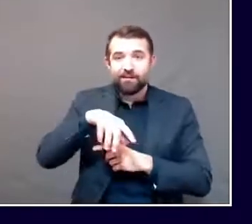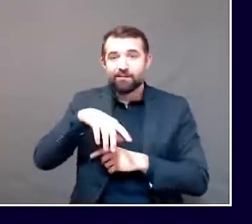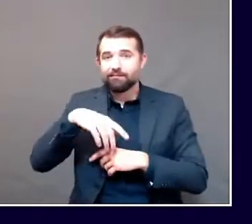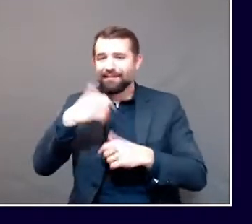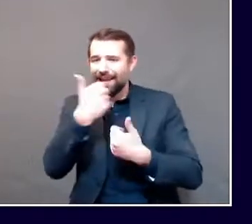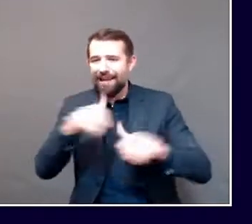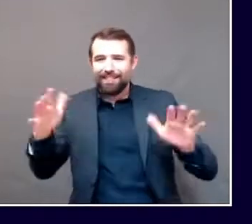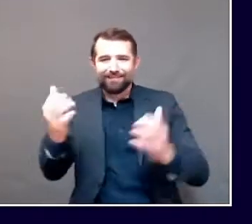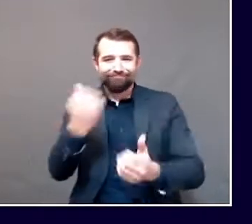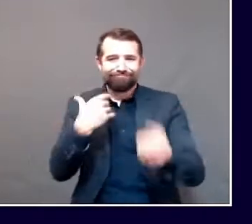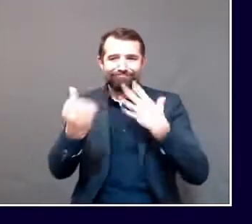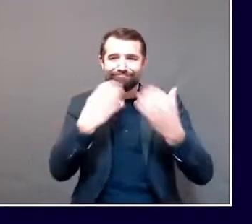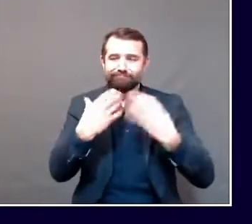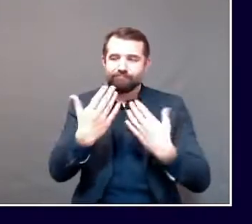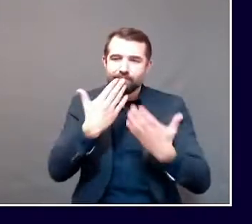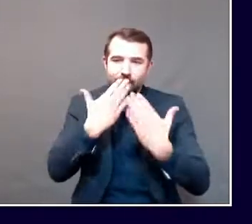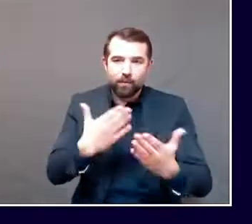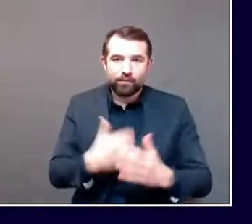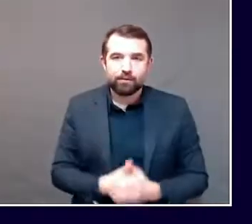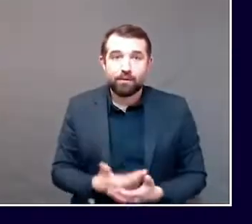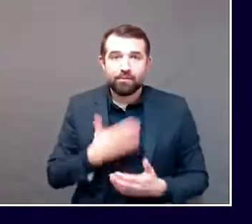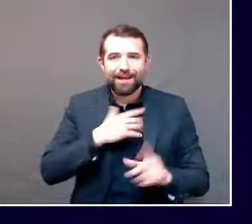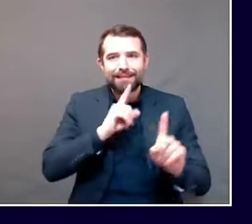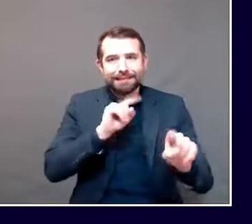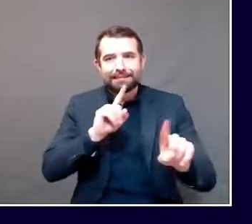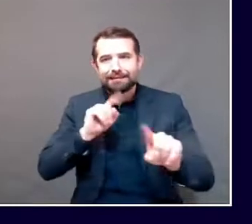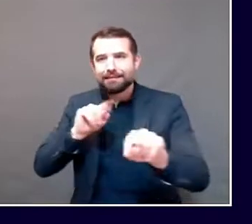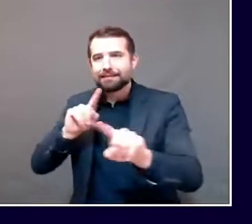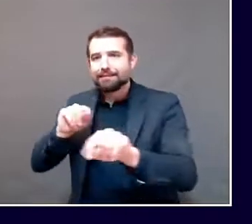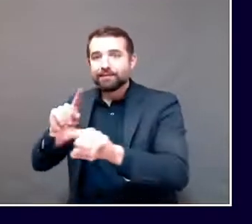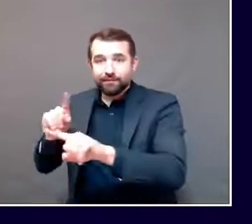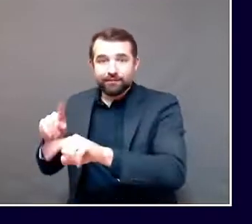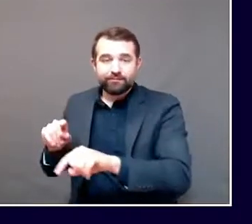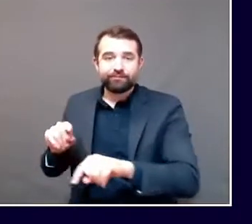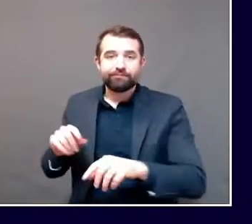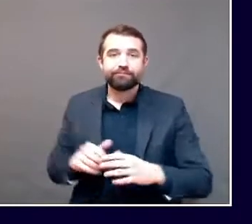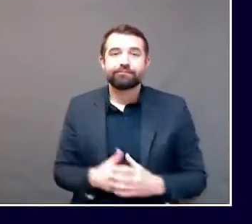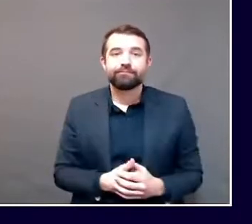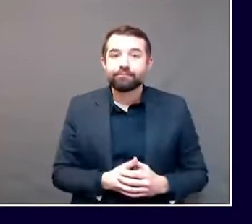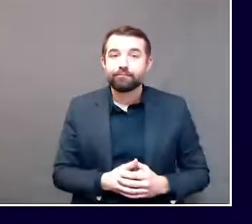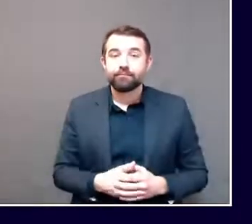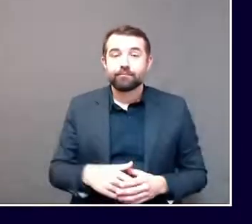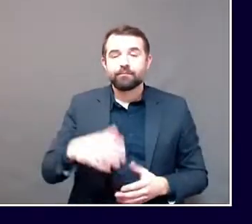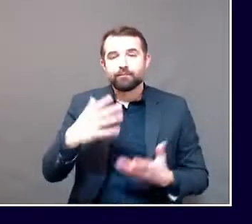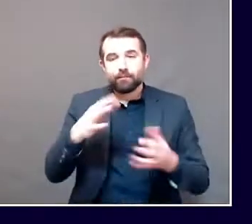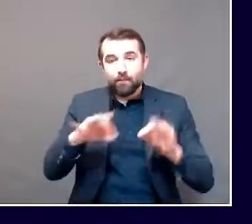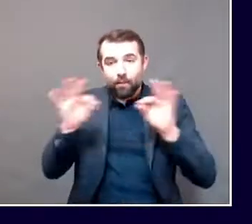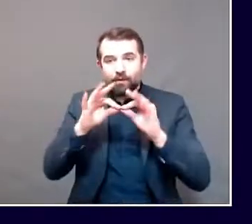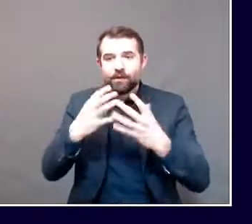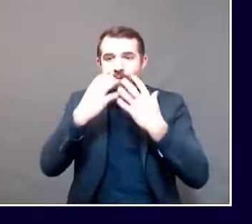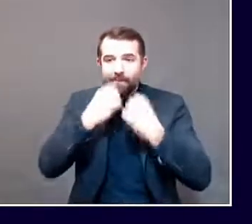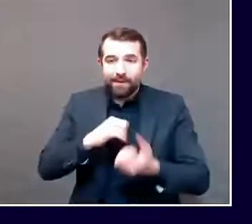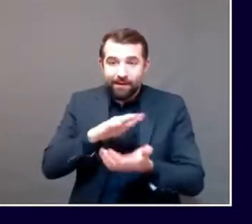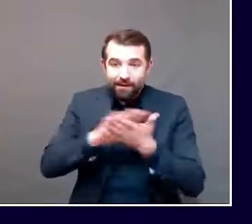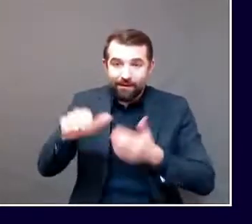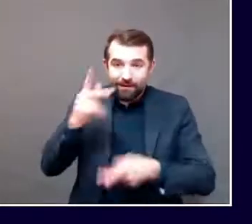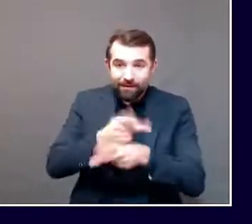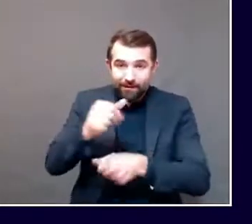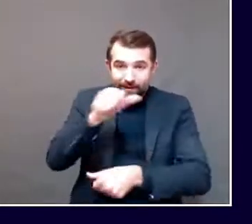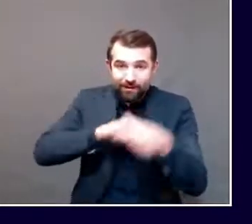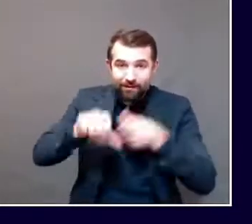to answer them as we can. Until we talk again, as always, please be kind, take care of one another.